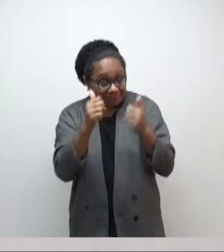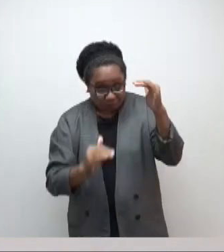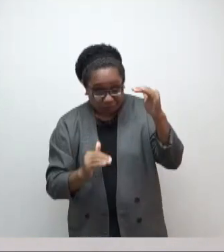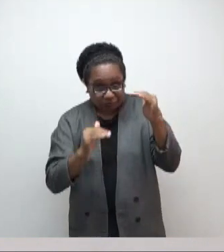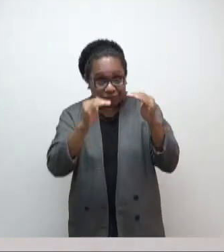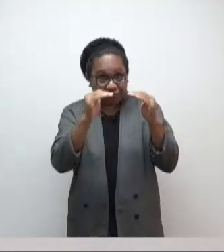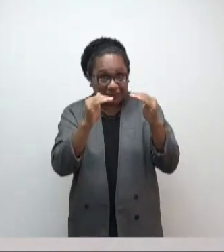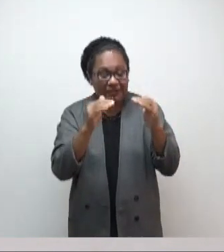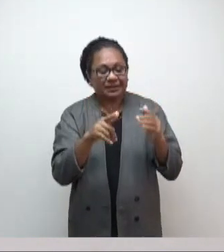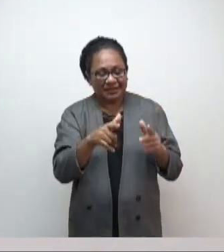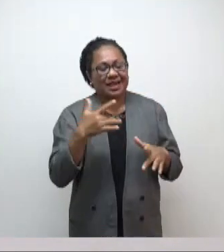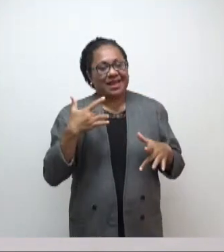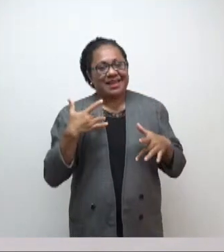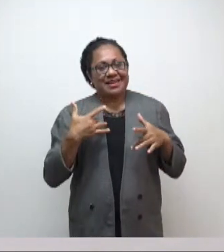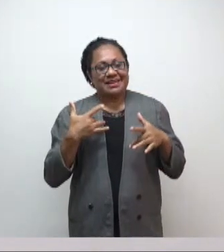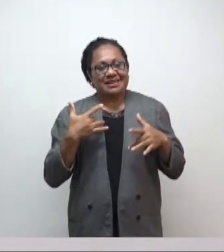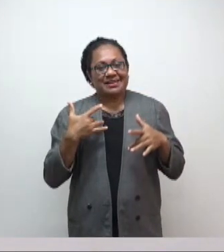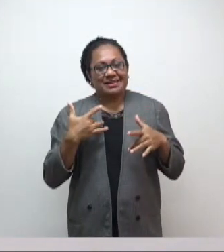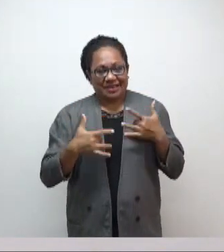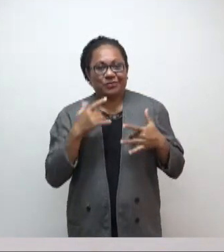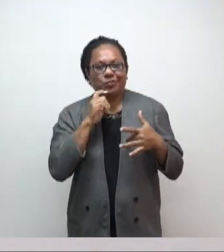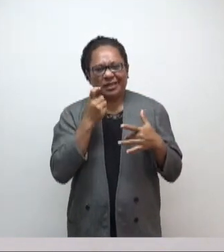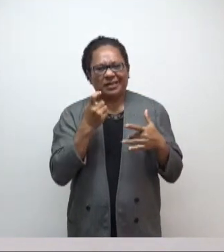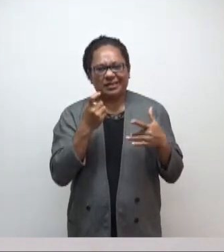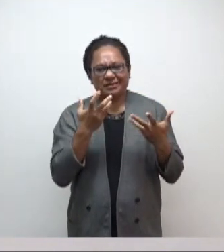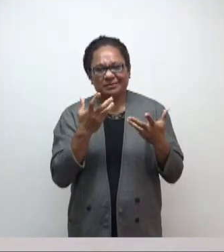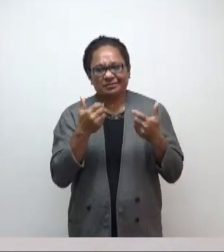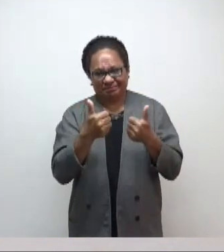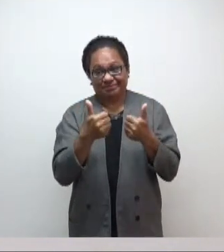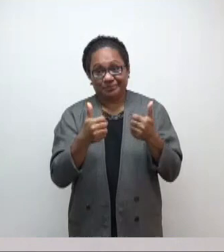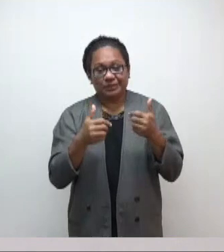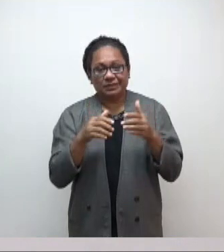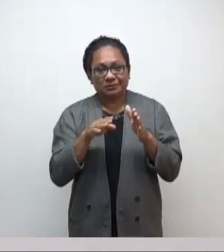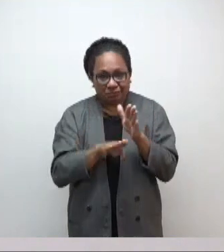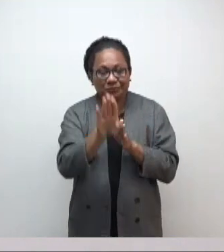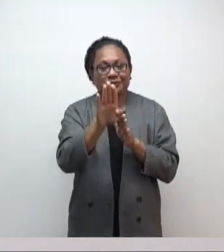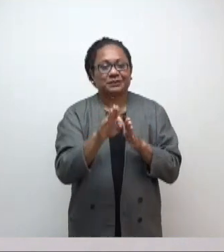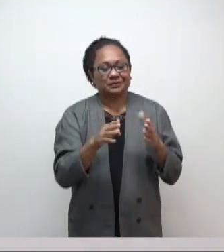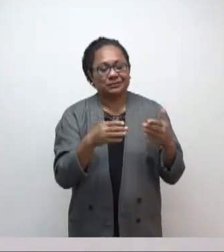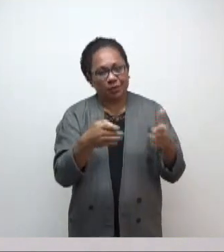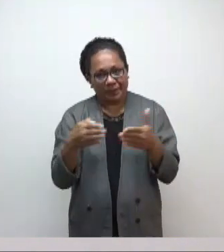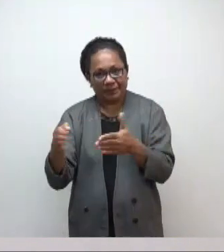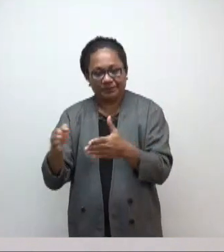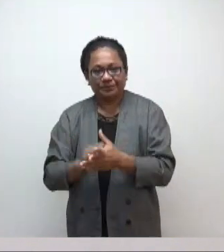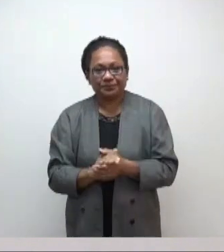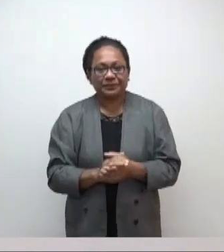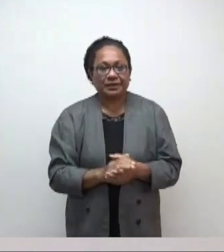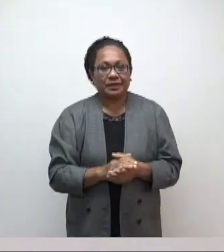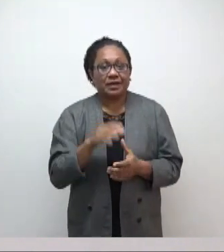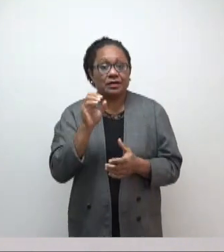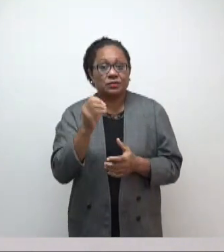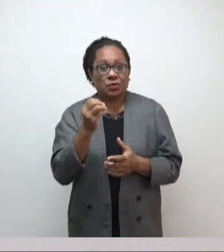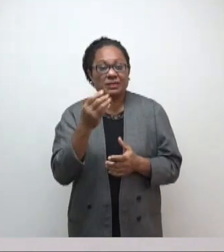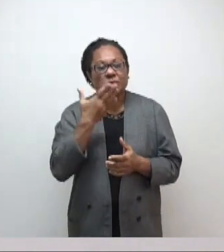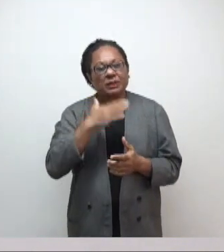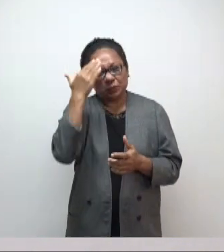Before we explain what's next, I want to remind everyone that what it has taken to get us